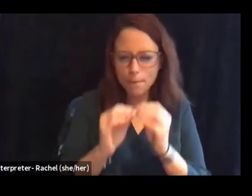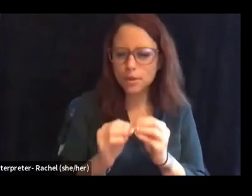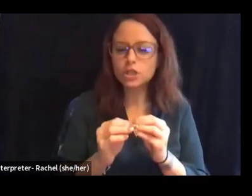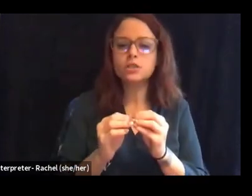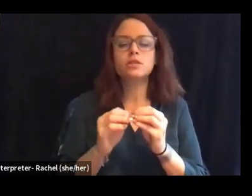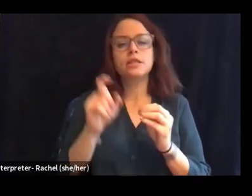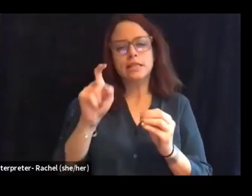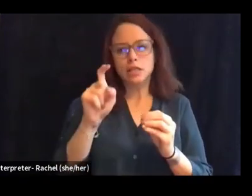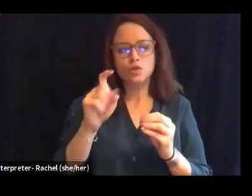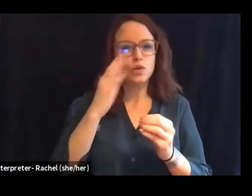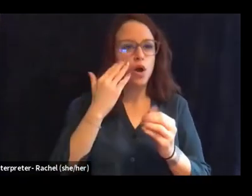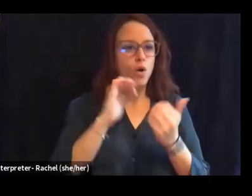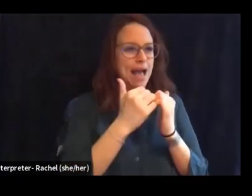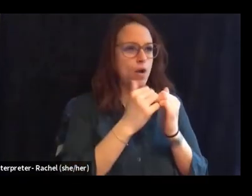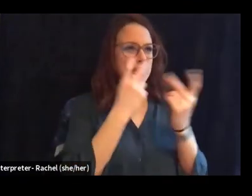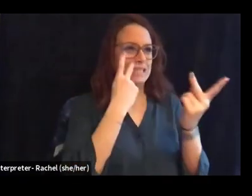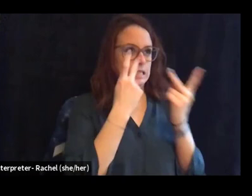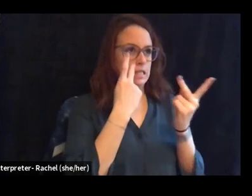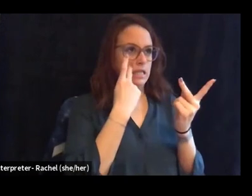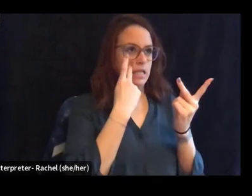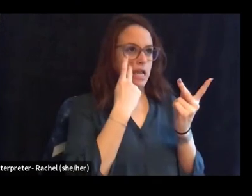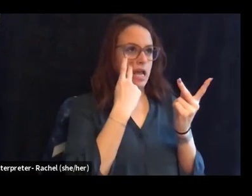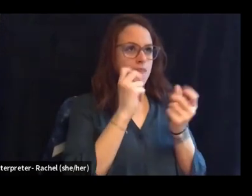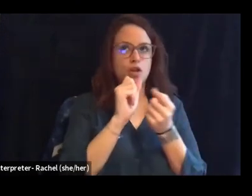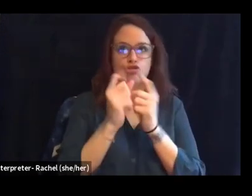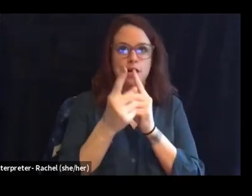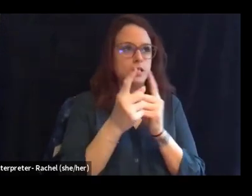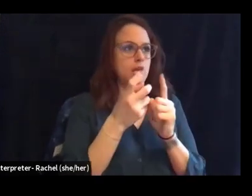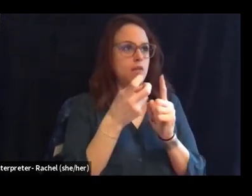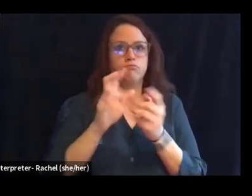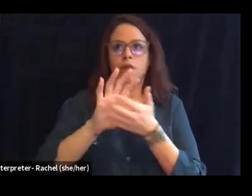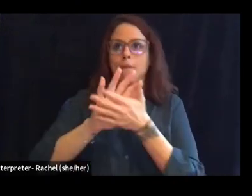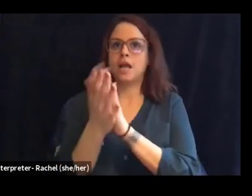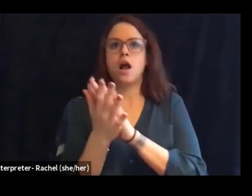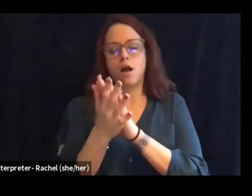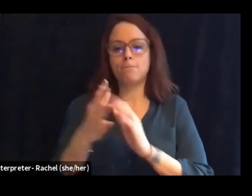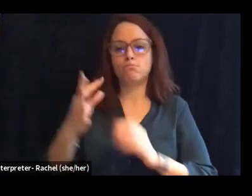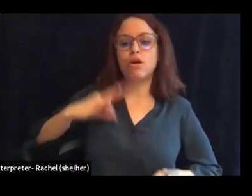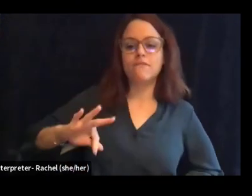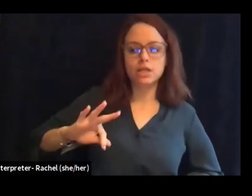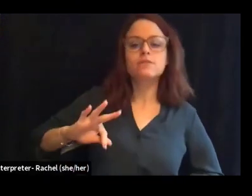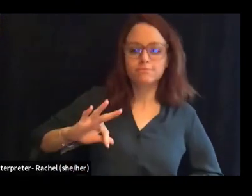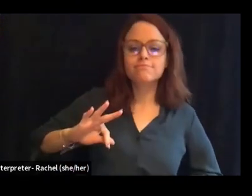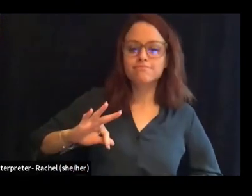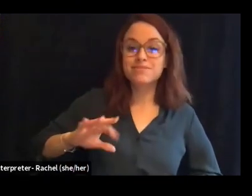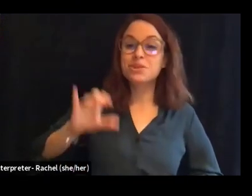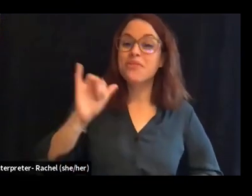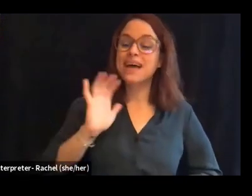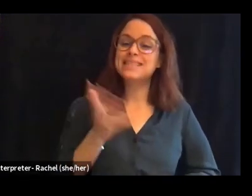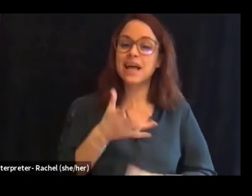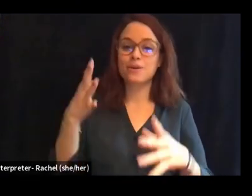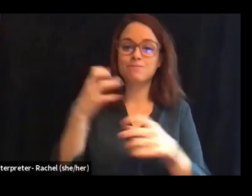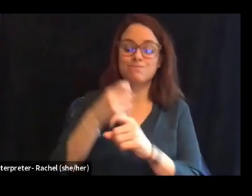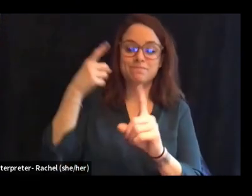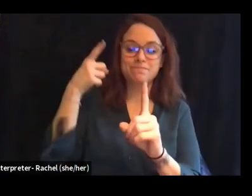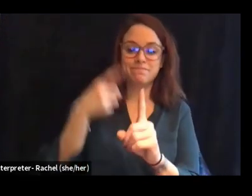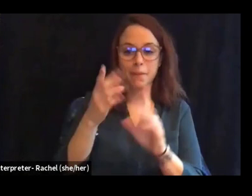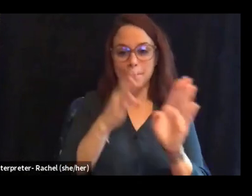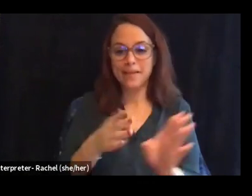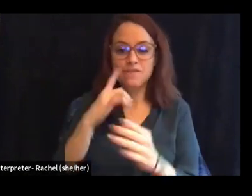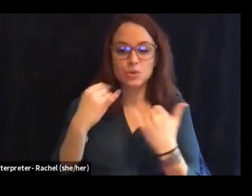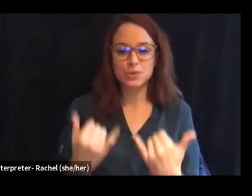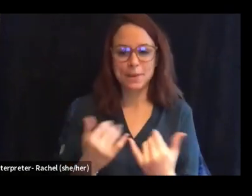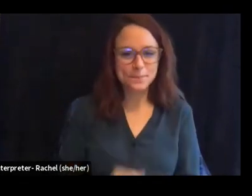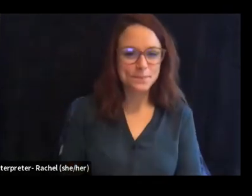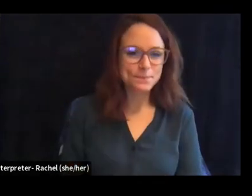profitability. So that's the plan for today. And we're going to